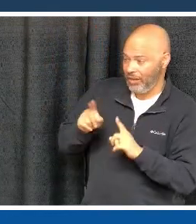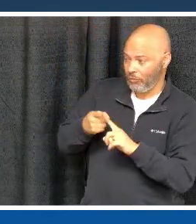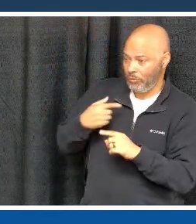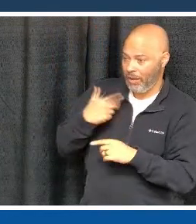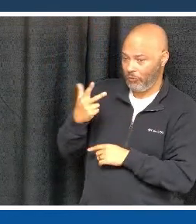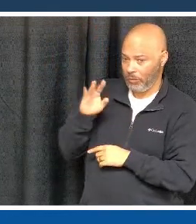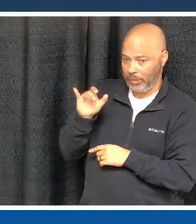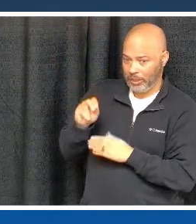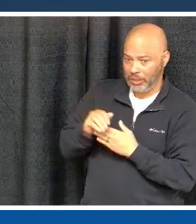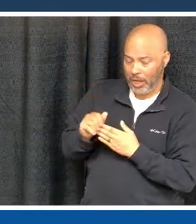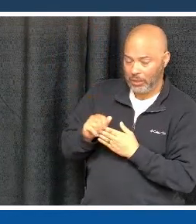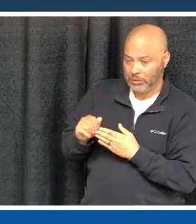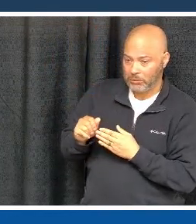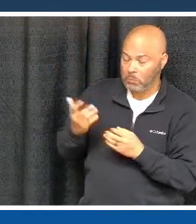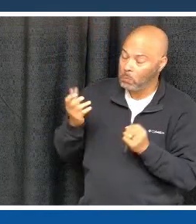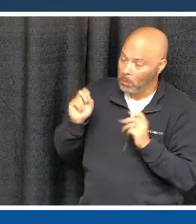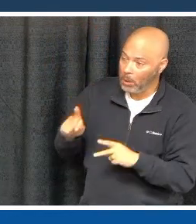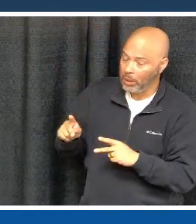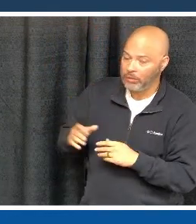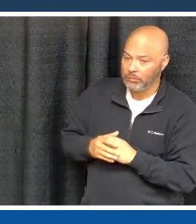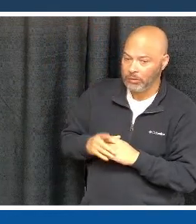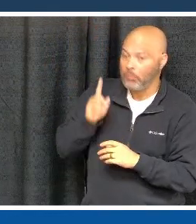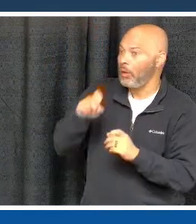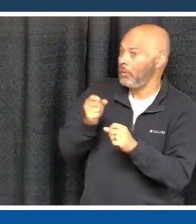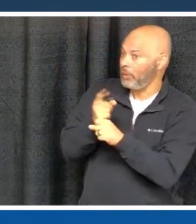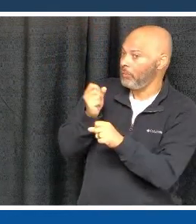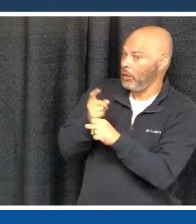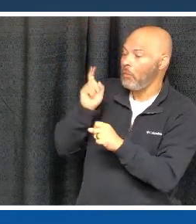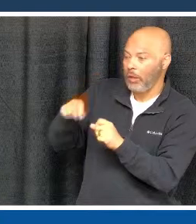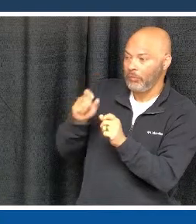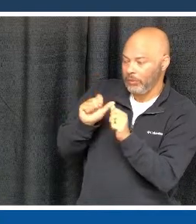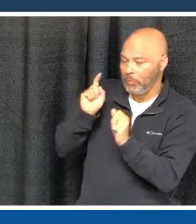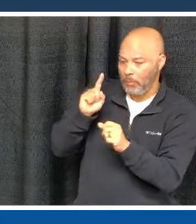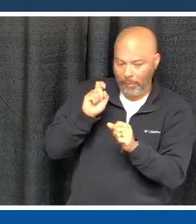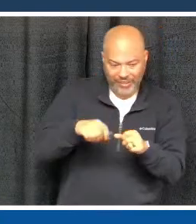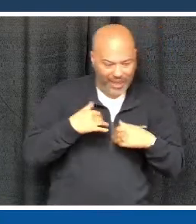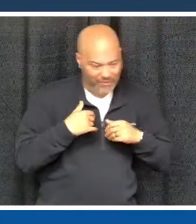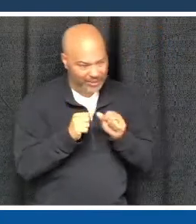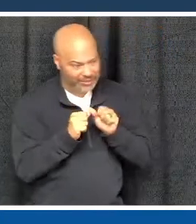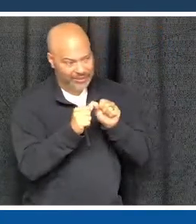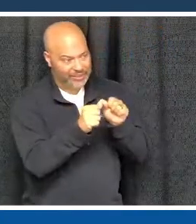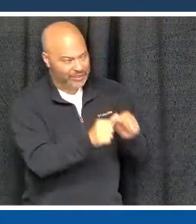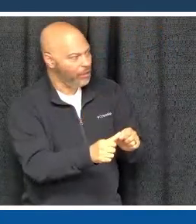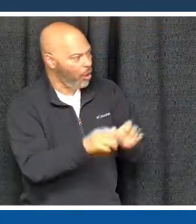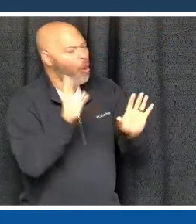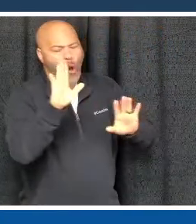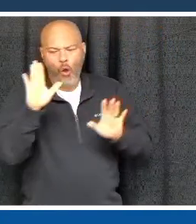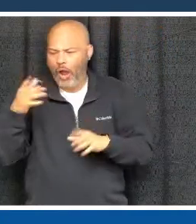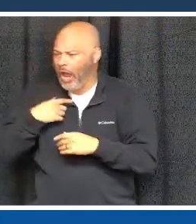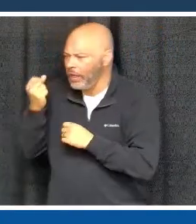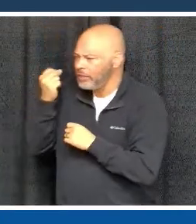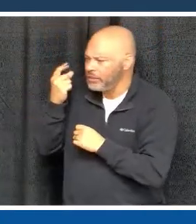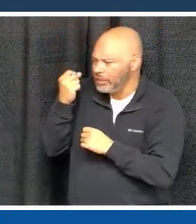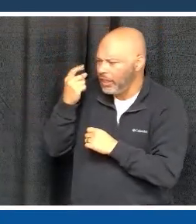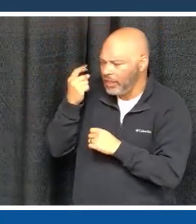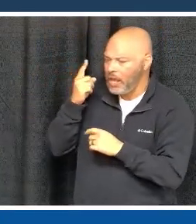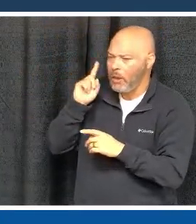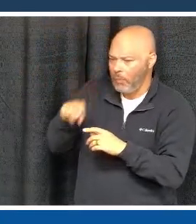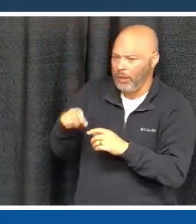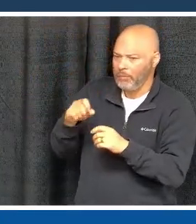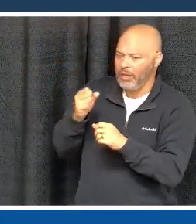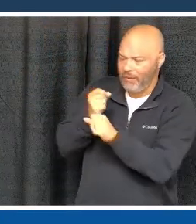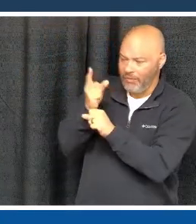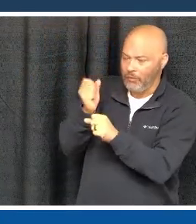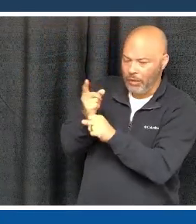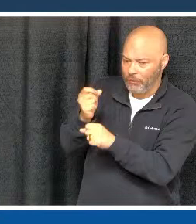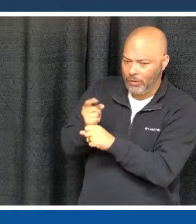million. Okay, thank Each you. year, it has to be a dedicated revenue stream, otherwise they won't. I issue understand, revenue it had to bonds. be every